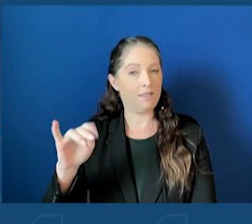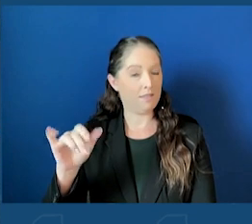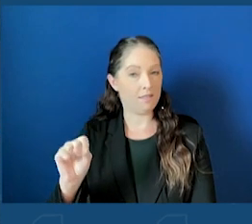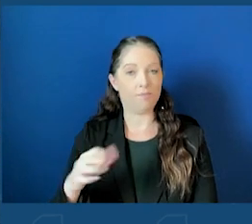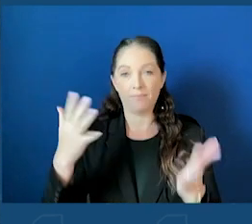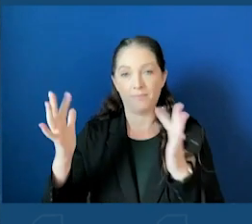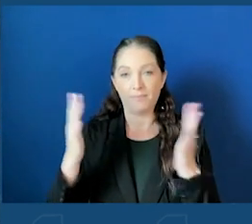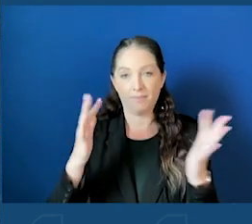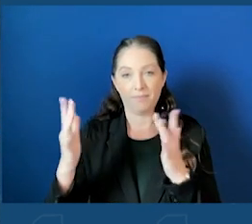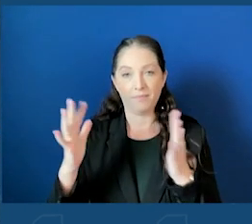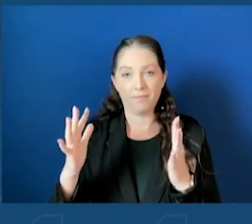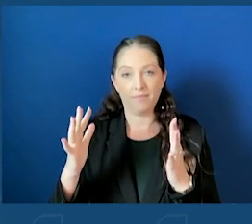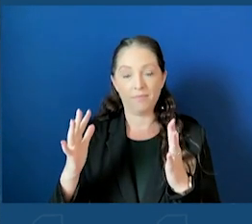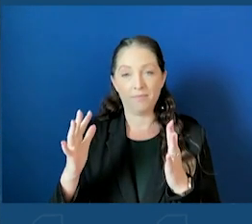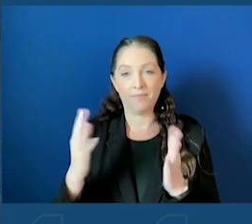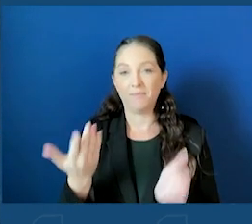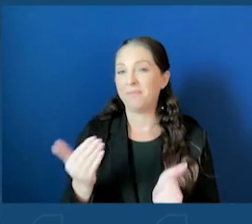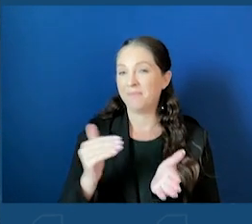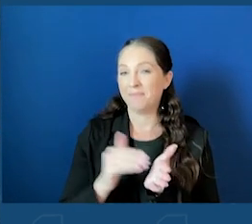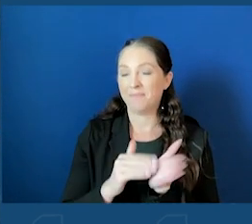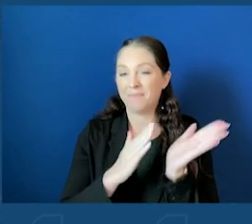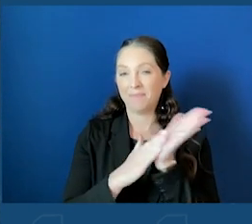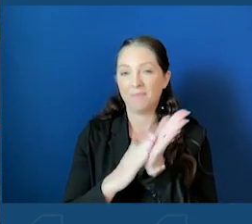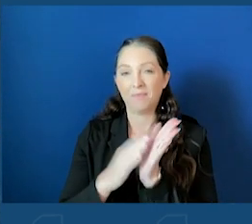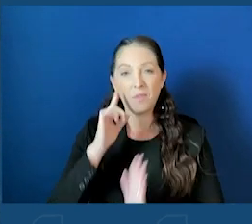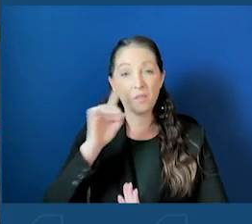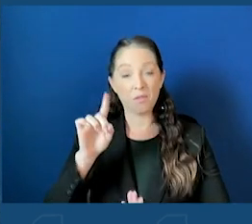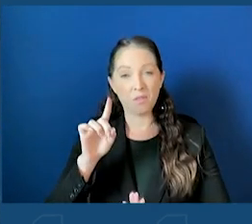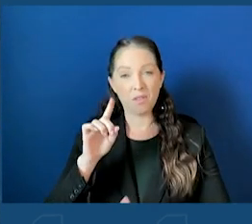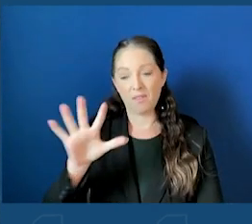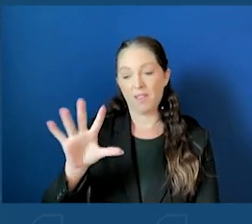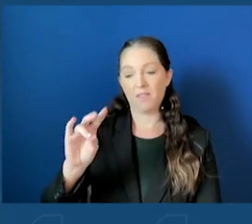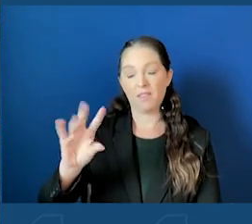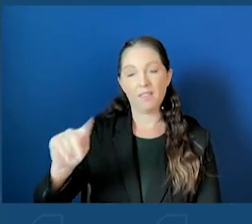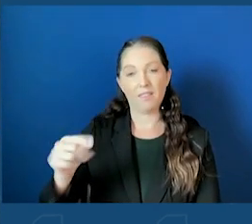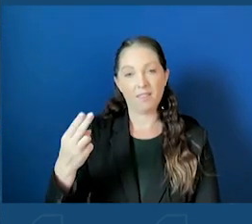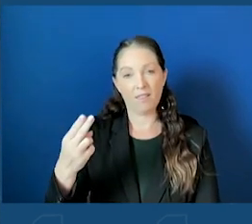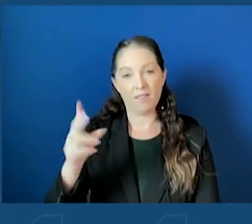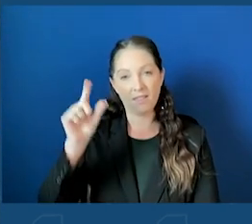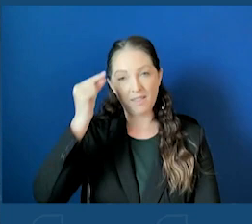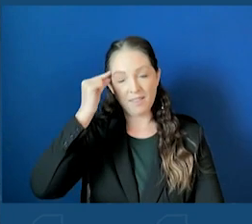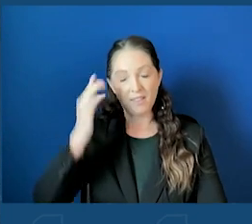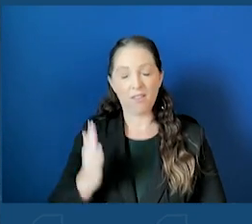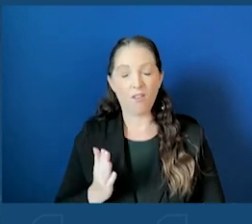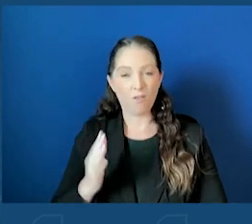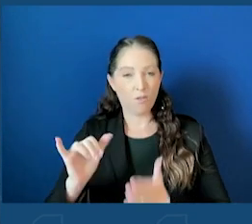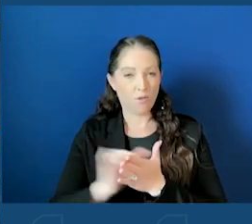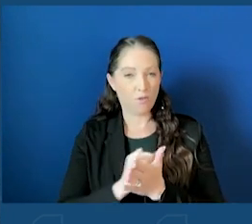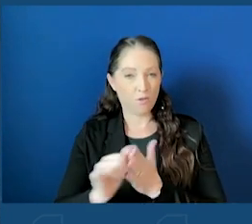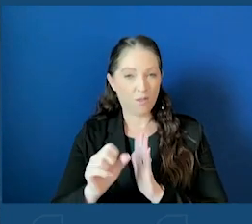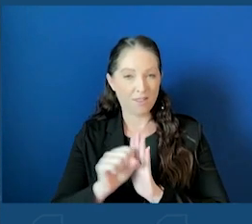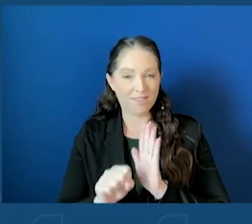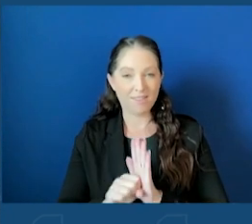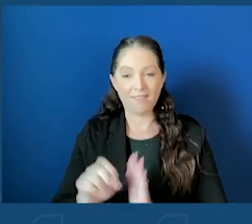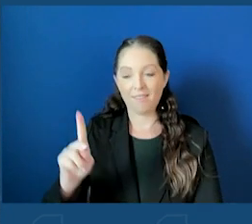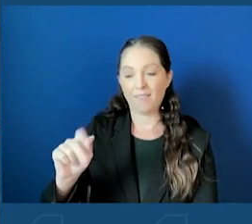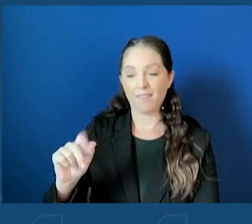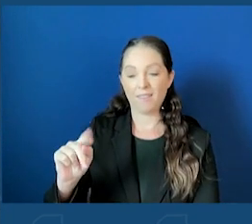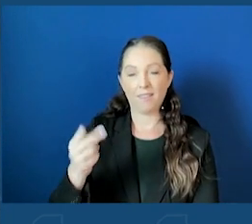And please, once again, put your hands together for our wonderful 57th Governor of the great state of New York, Governor Kathy Hochul.